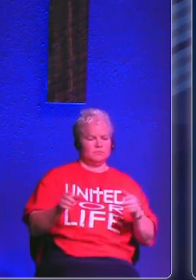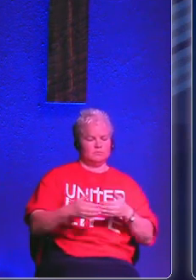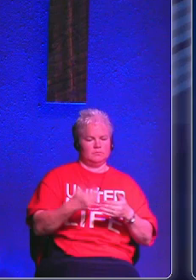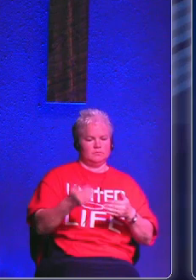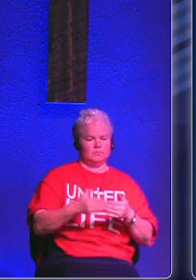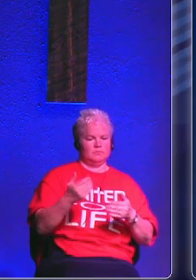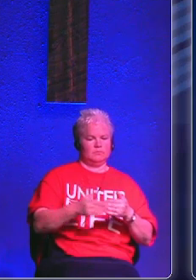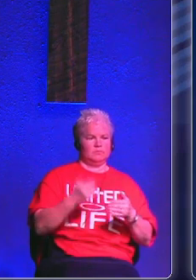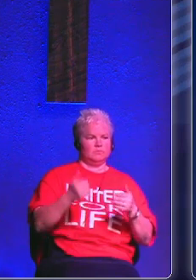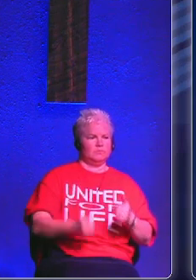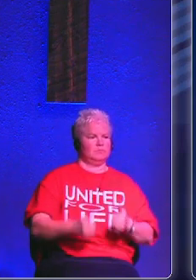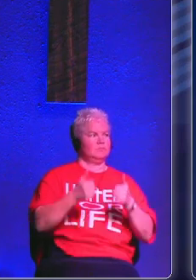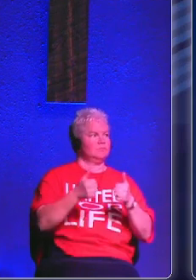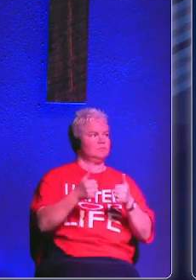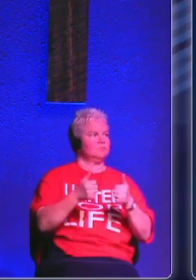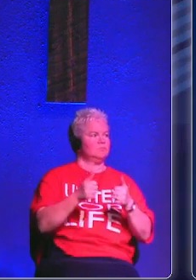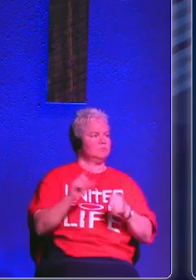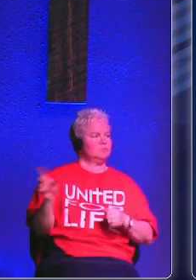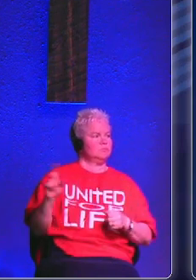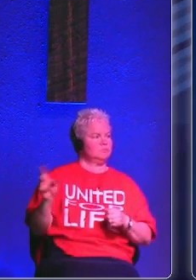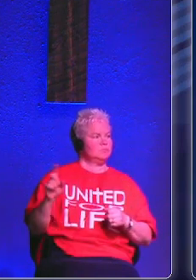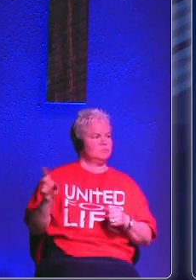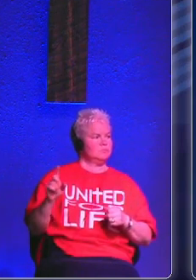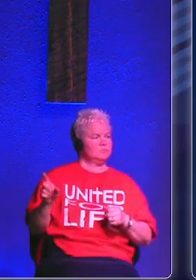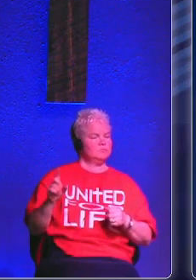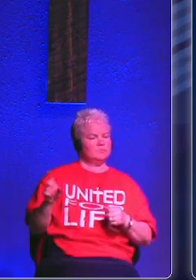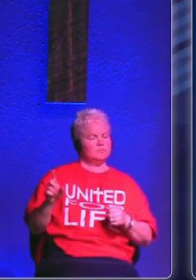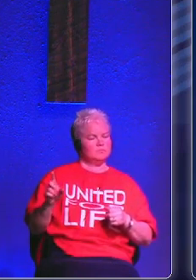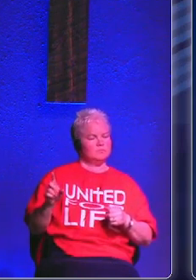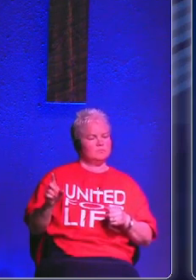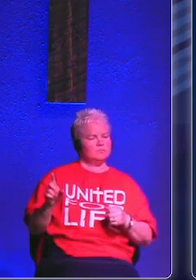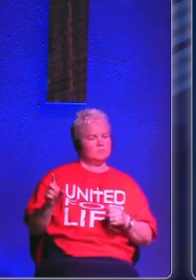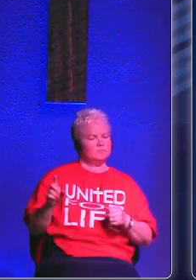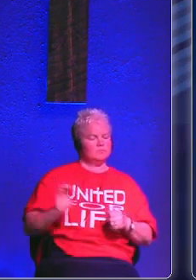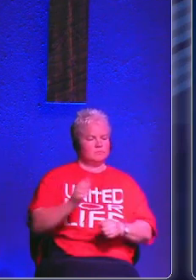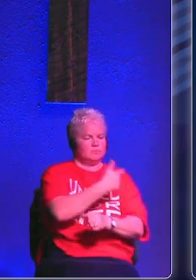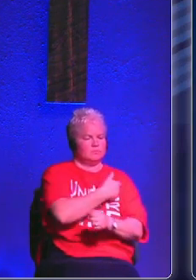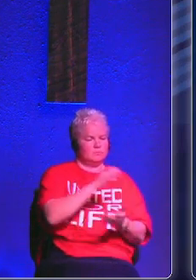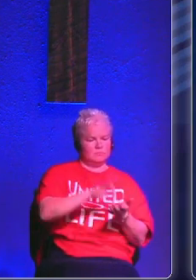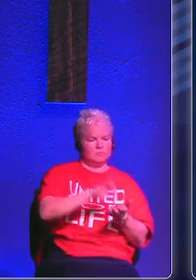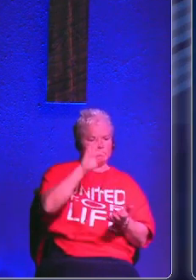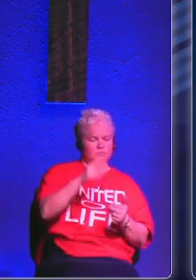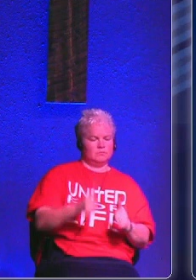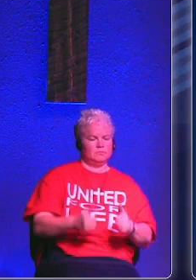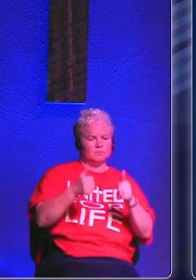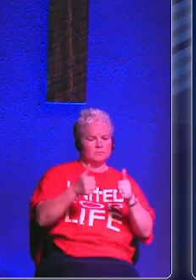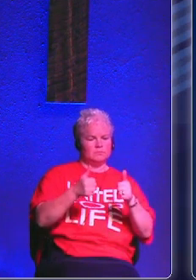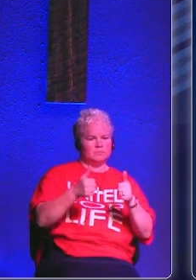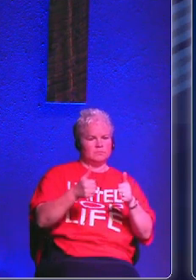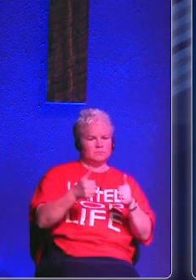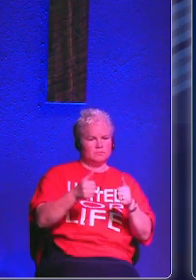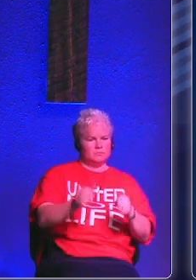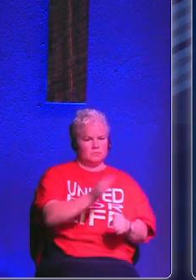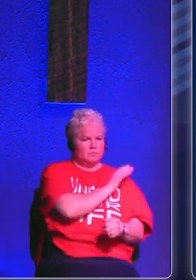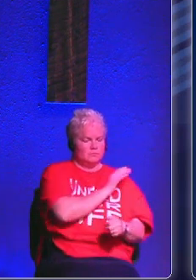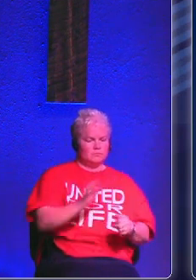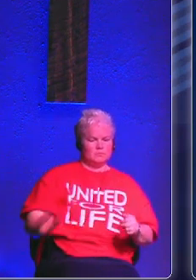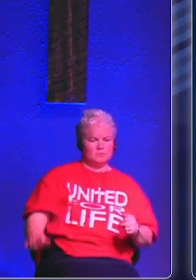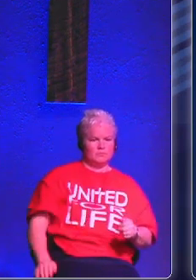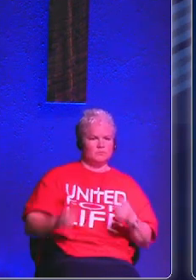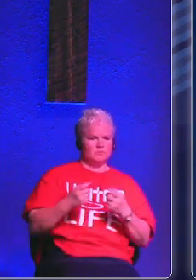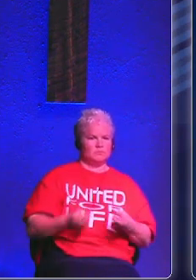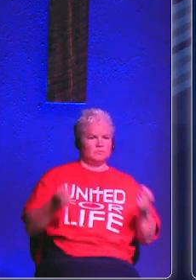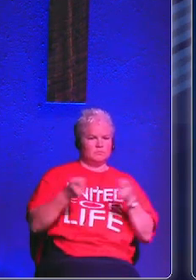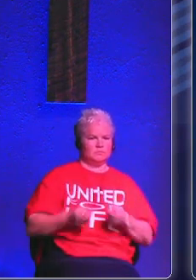the easy life just isn't there. That's just reality. In fact, we find that living a life for Christ in a